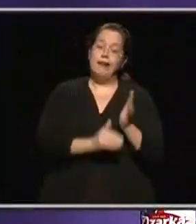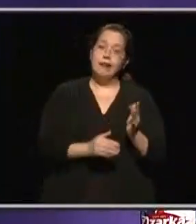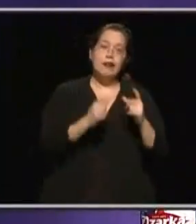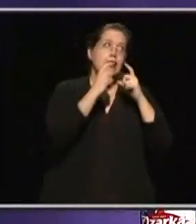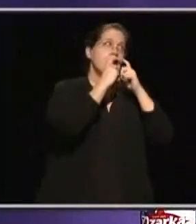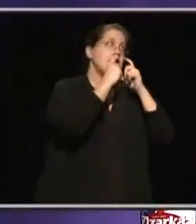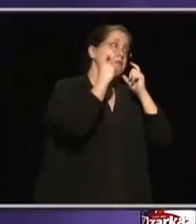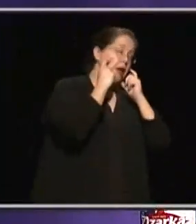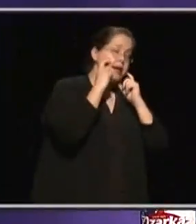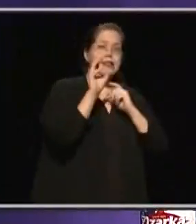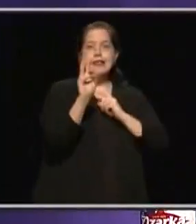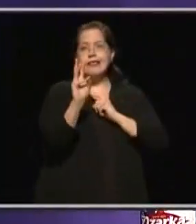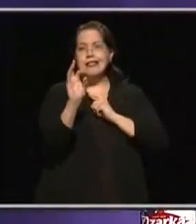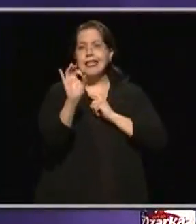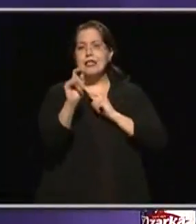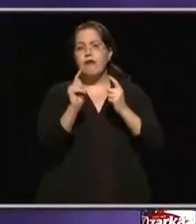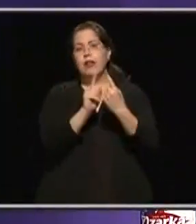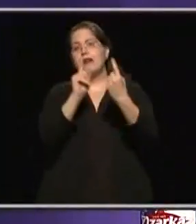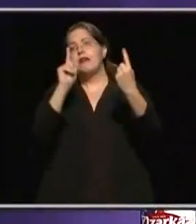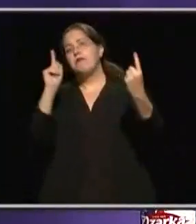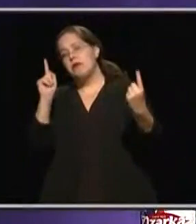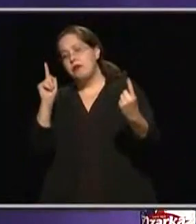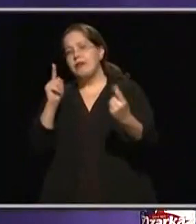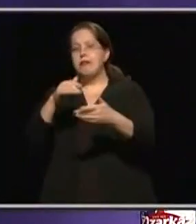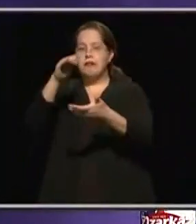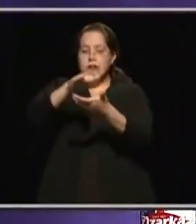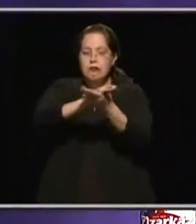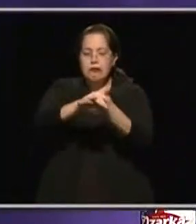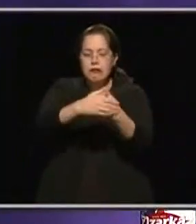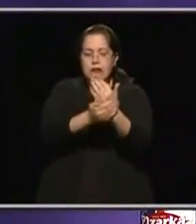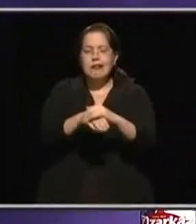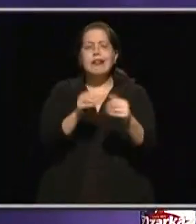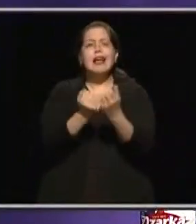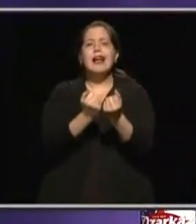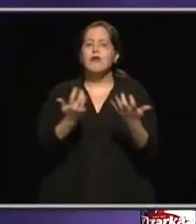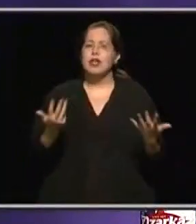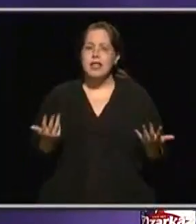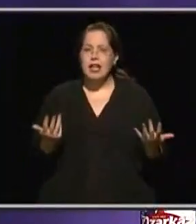the 6-foot distancing, sanitizing everything.